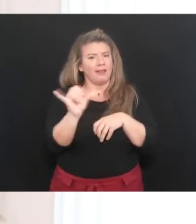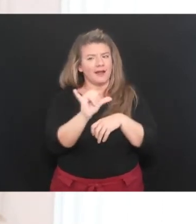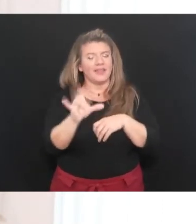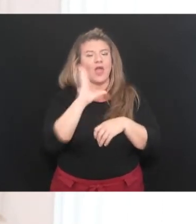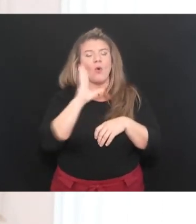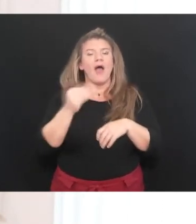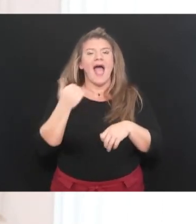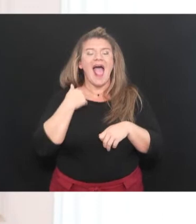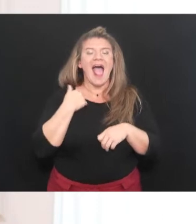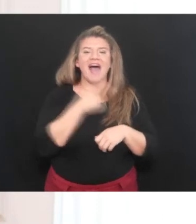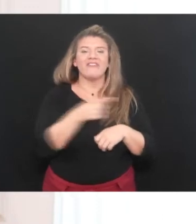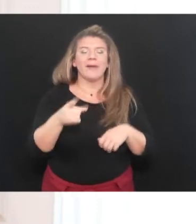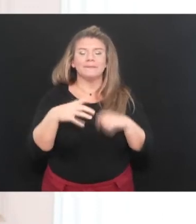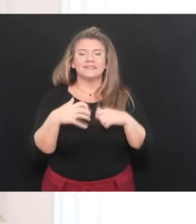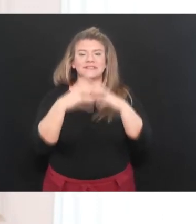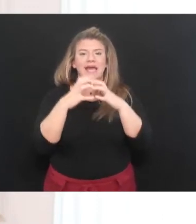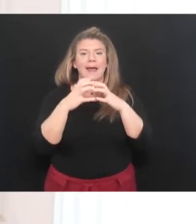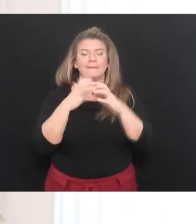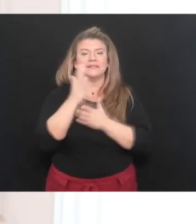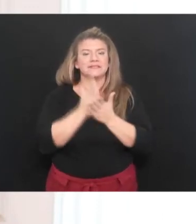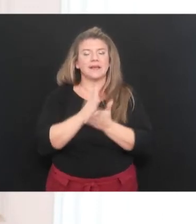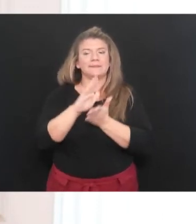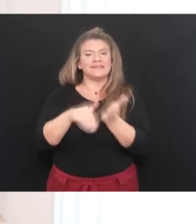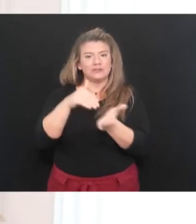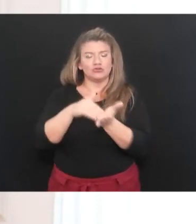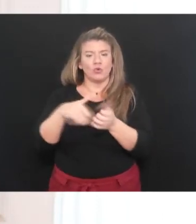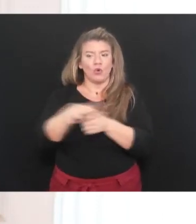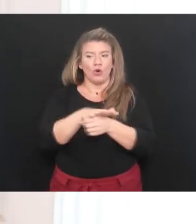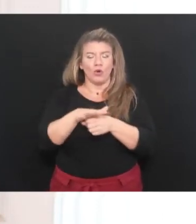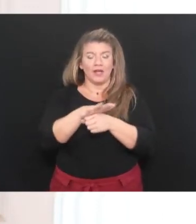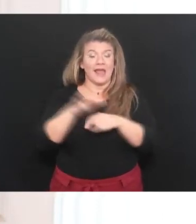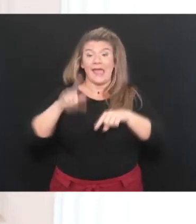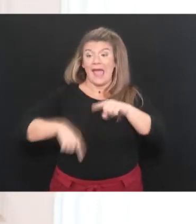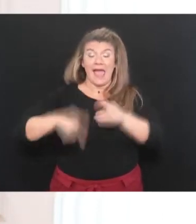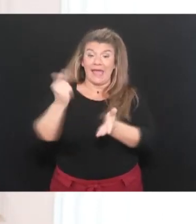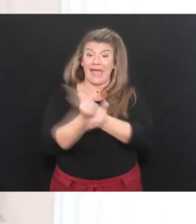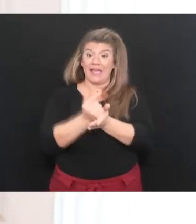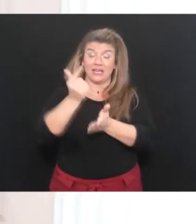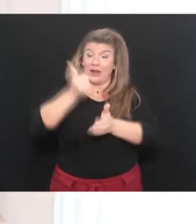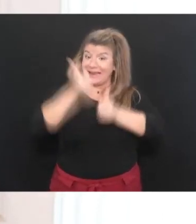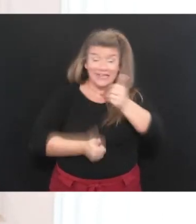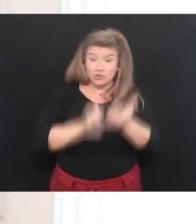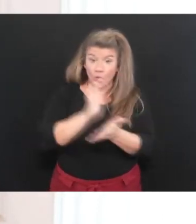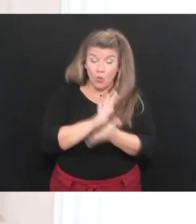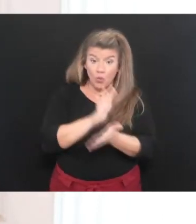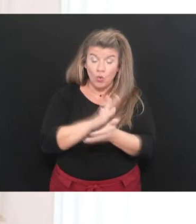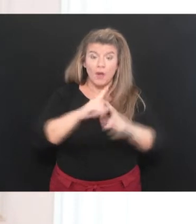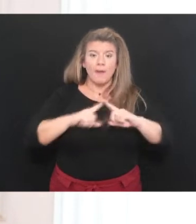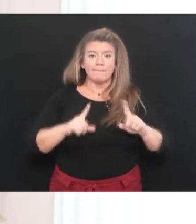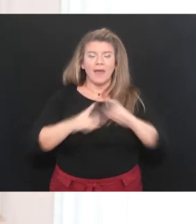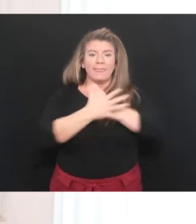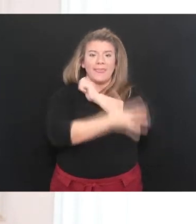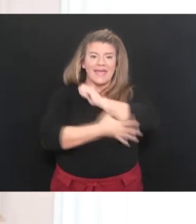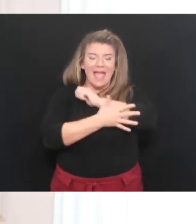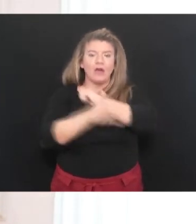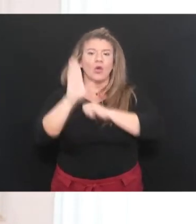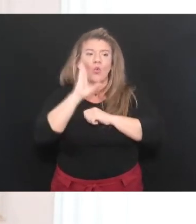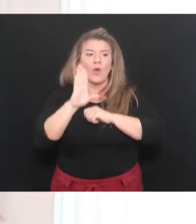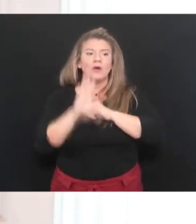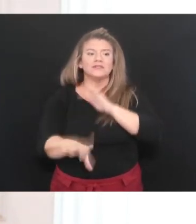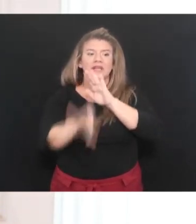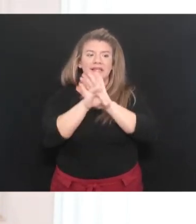these vaccination clinics in some central locations. I can't guarantee every single school, but the counties will select the